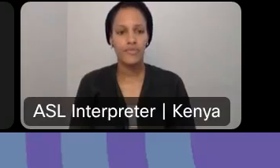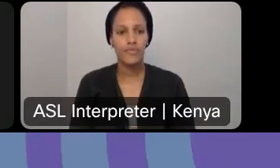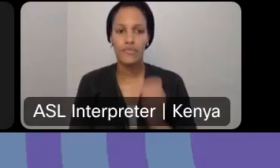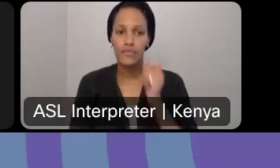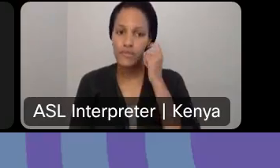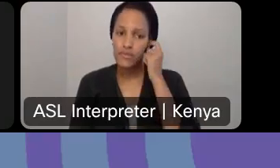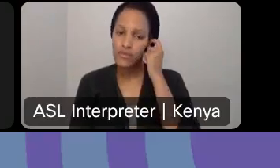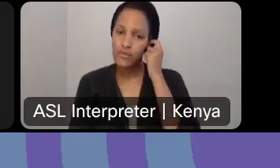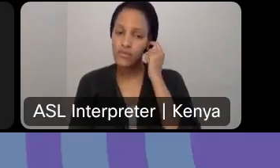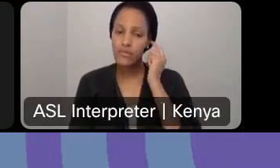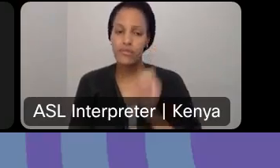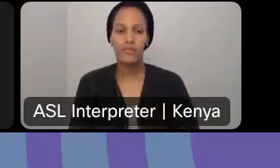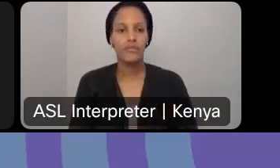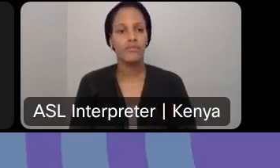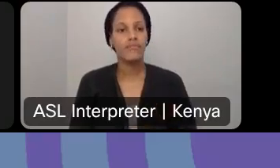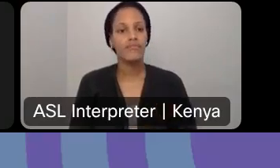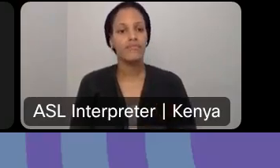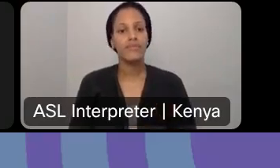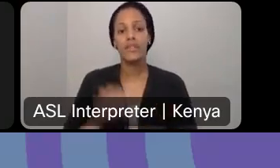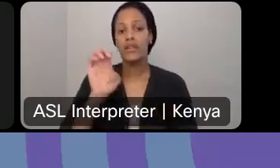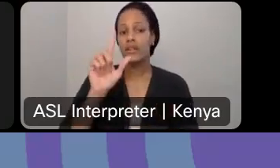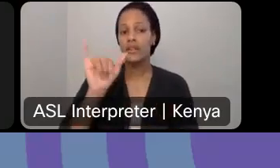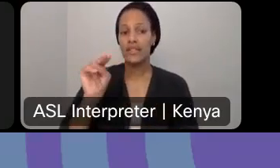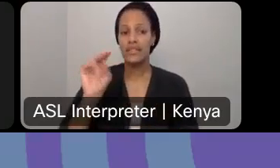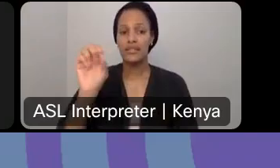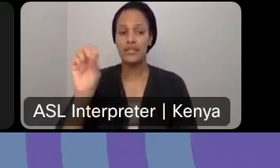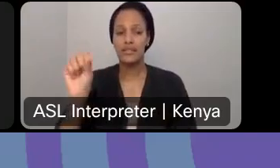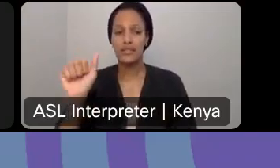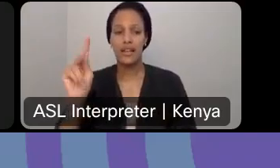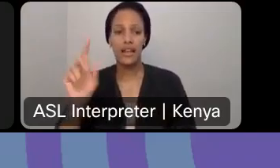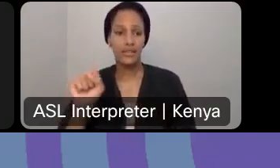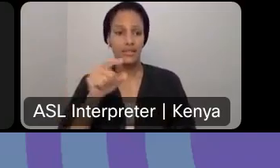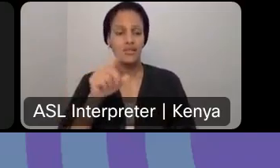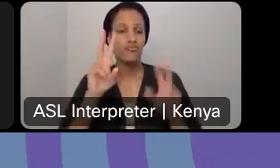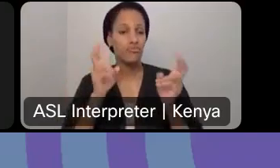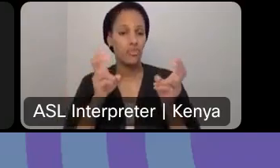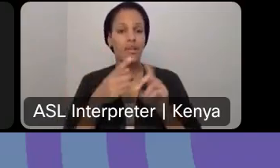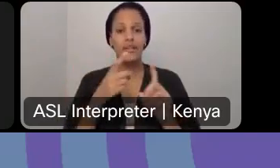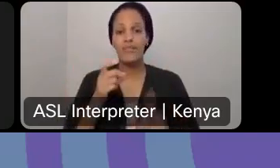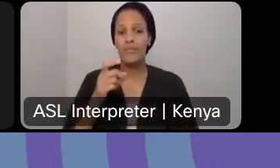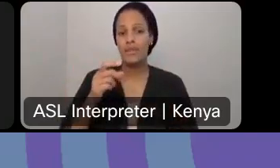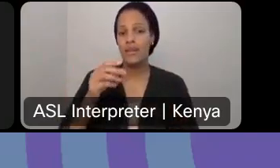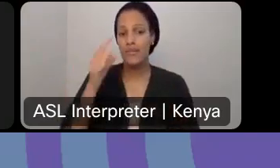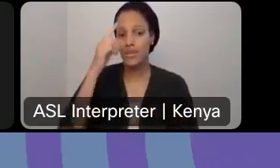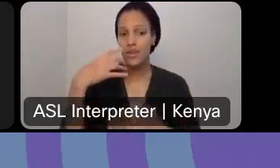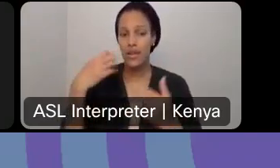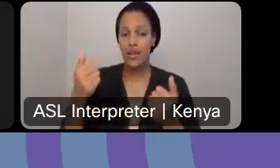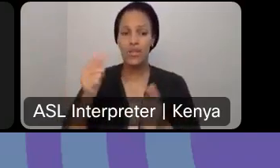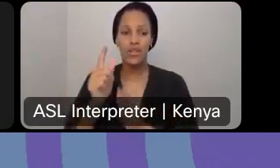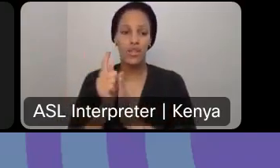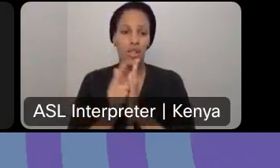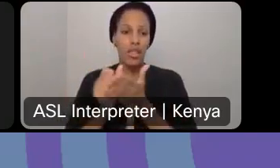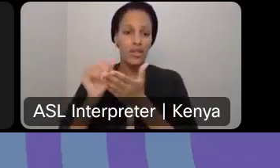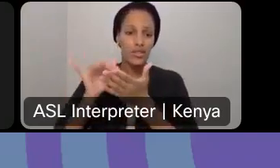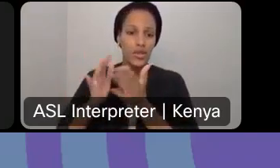This quote is from Ellen Sacks's TED Talk, A Tale of Mental Illness from the Inside, which is linked on this slide if you want